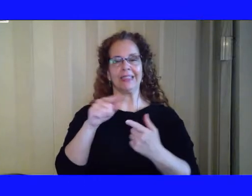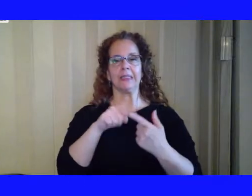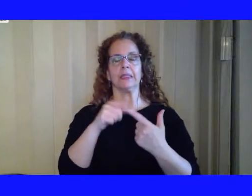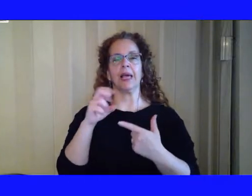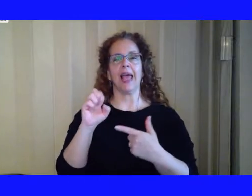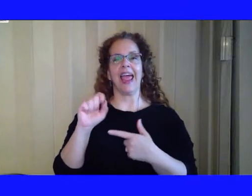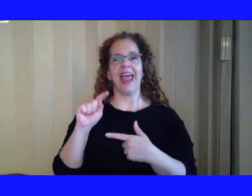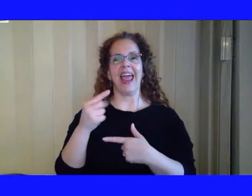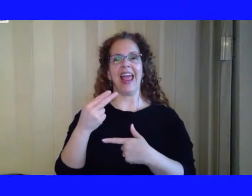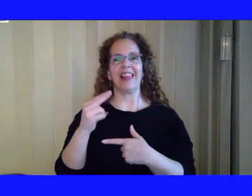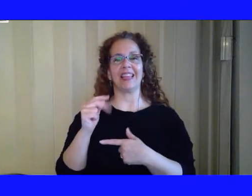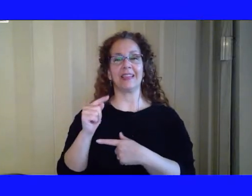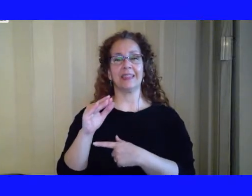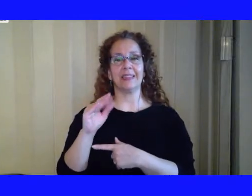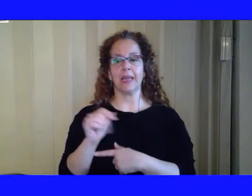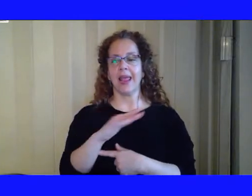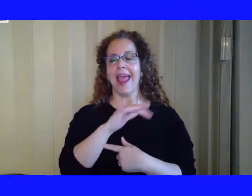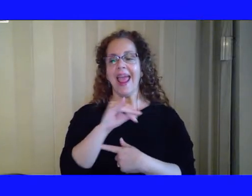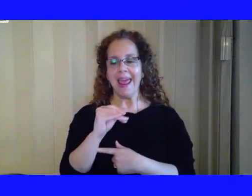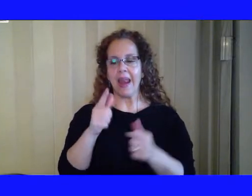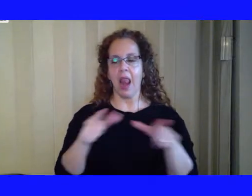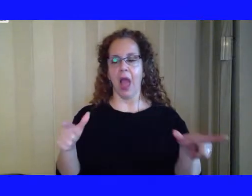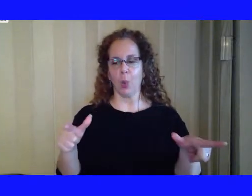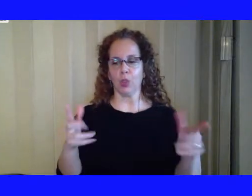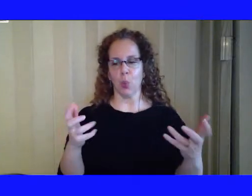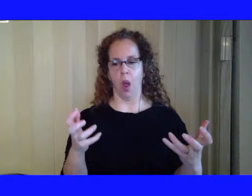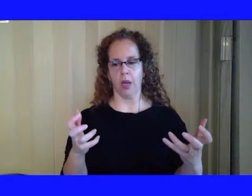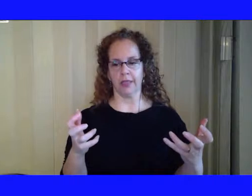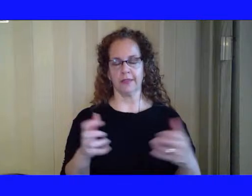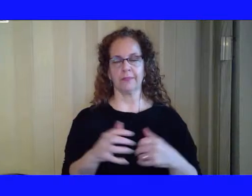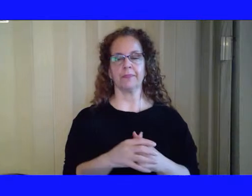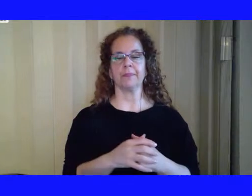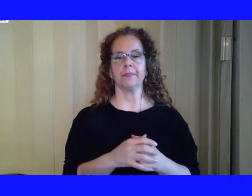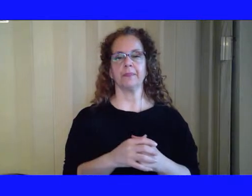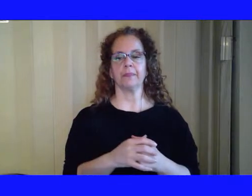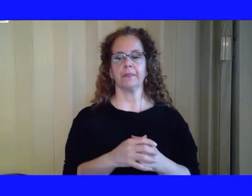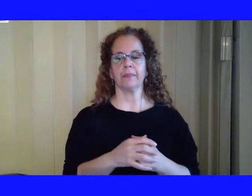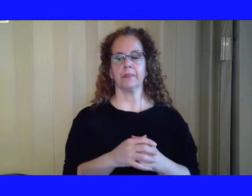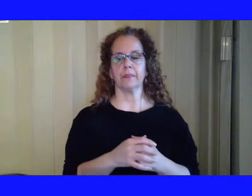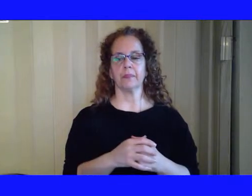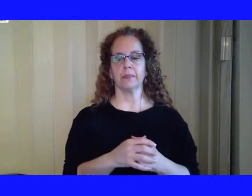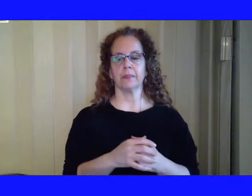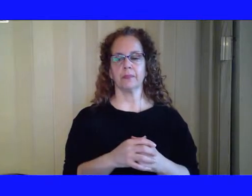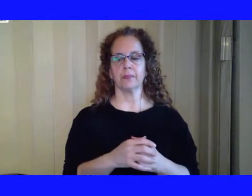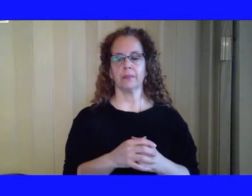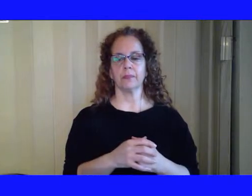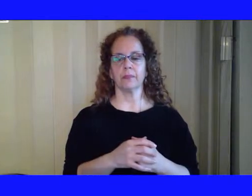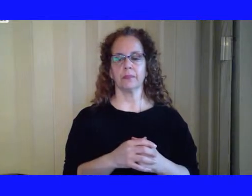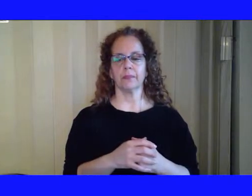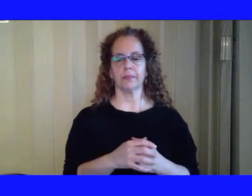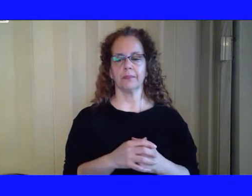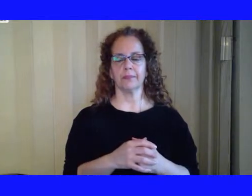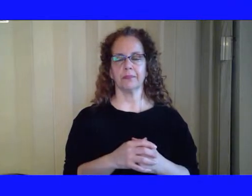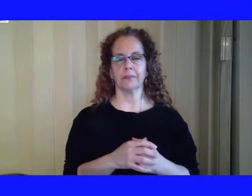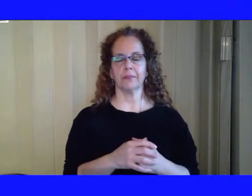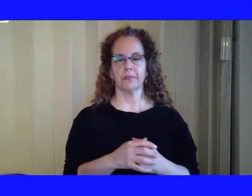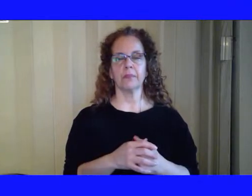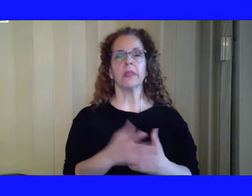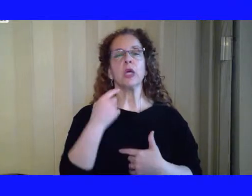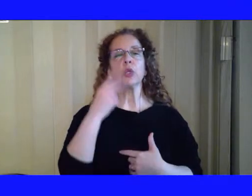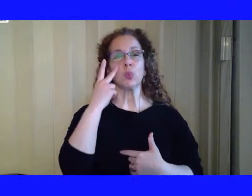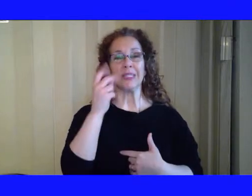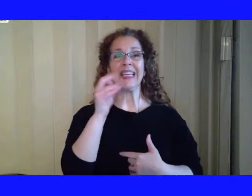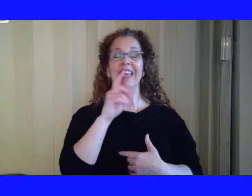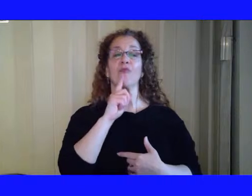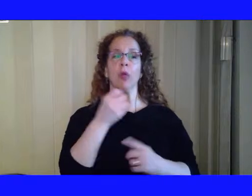to come on the metrics that are to be determined. And that's it for our update from Equity and Access. Thank you,